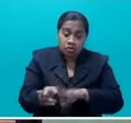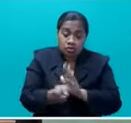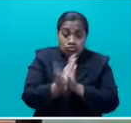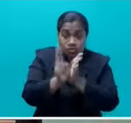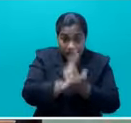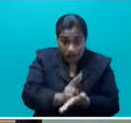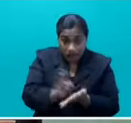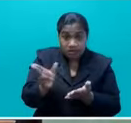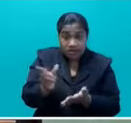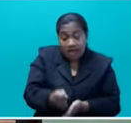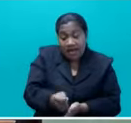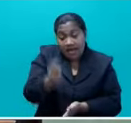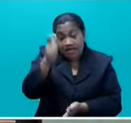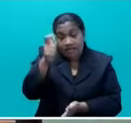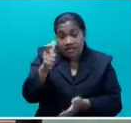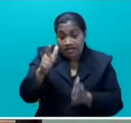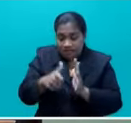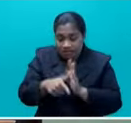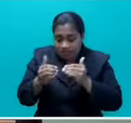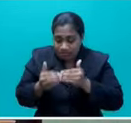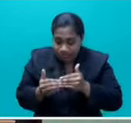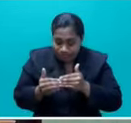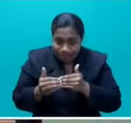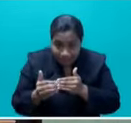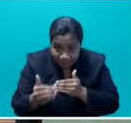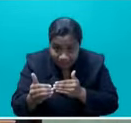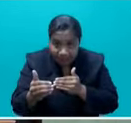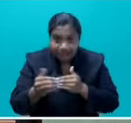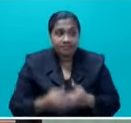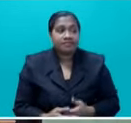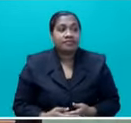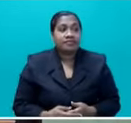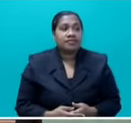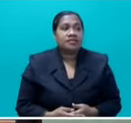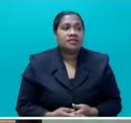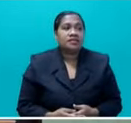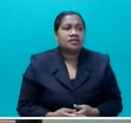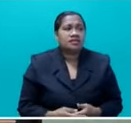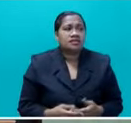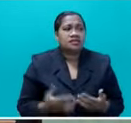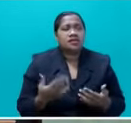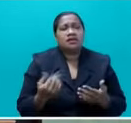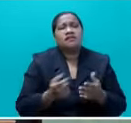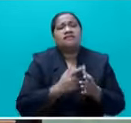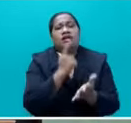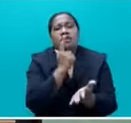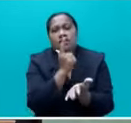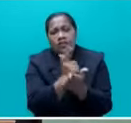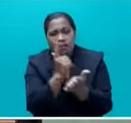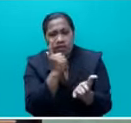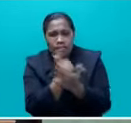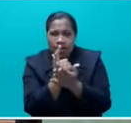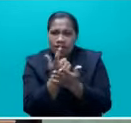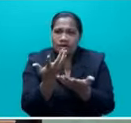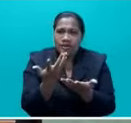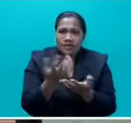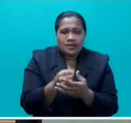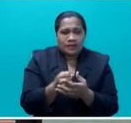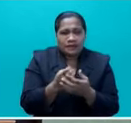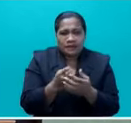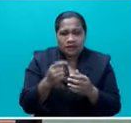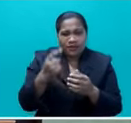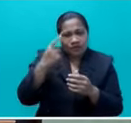after an adequate period has passed, preferably a period of no less than 5 years. So there's a lot of caution in the way the committee